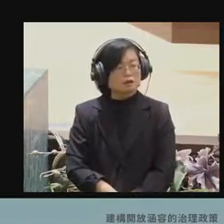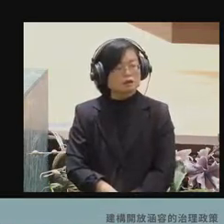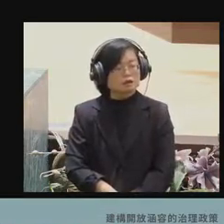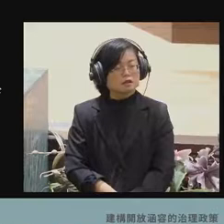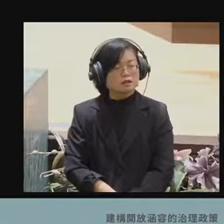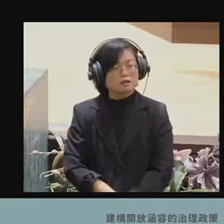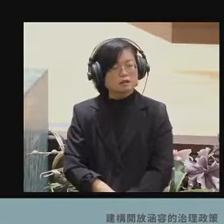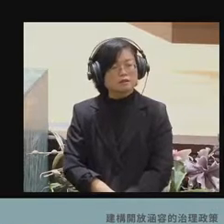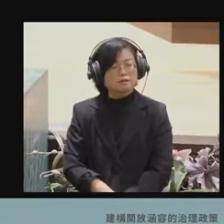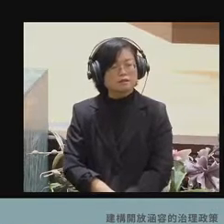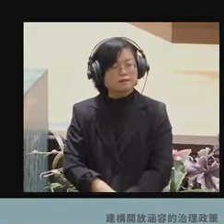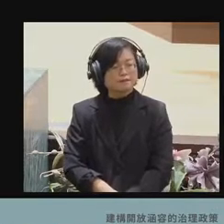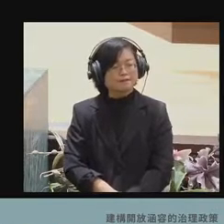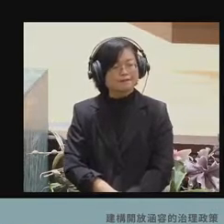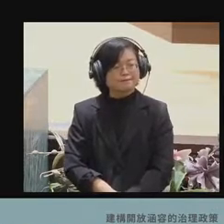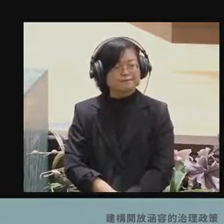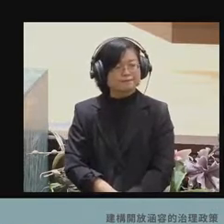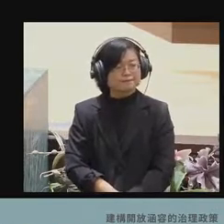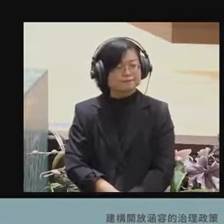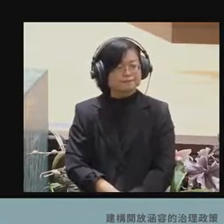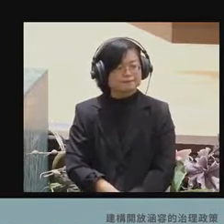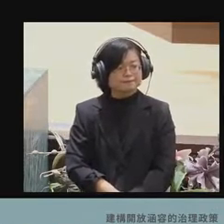Ebek?